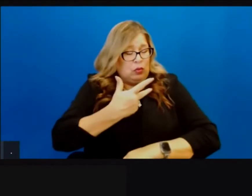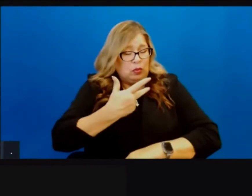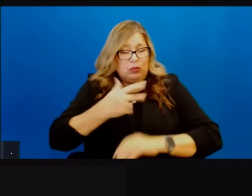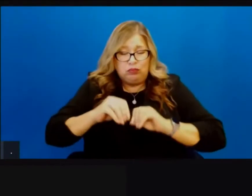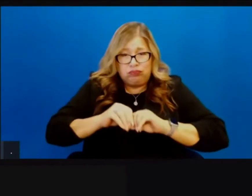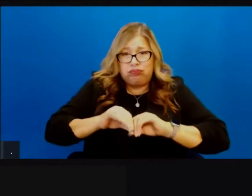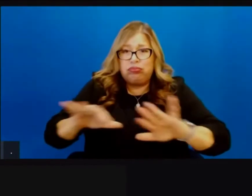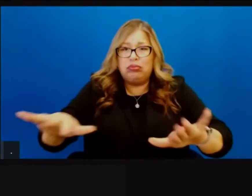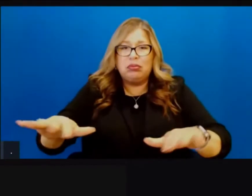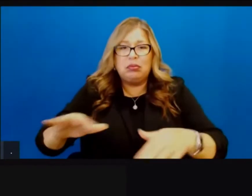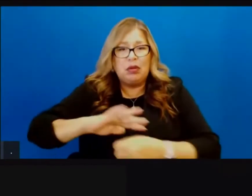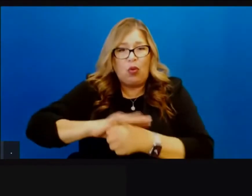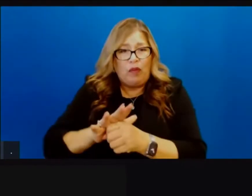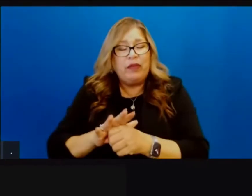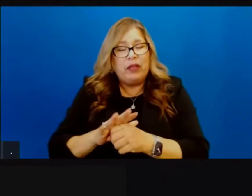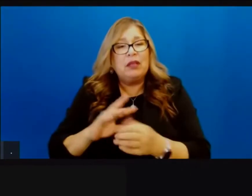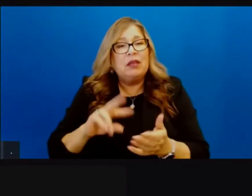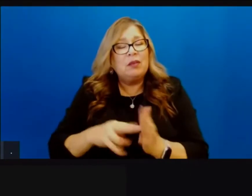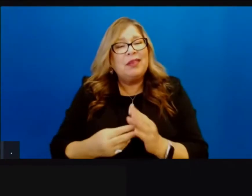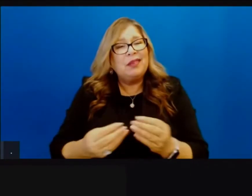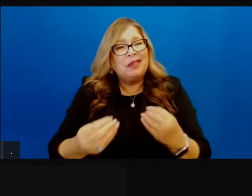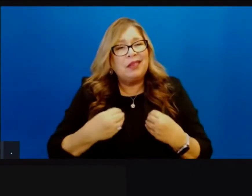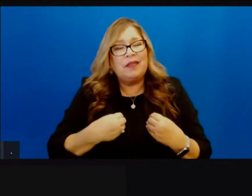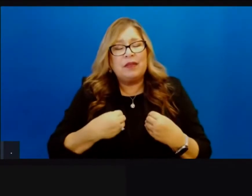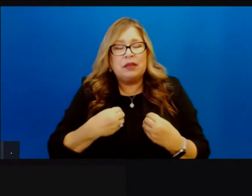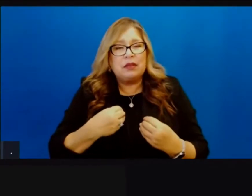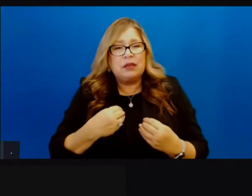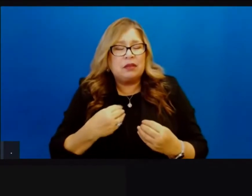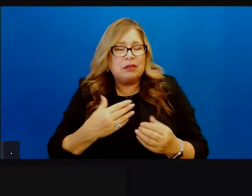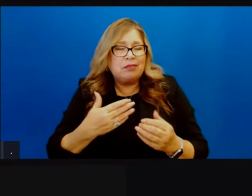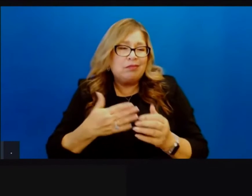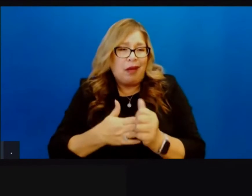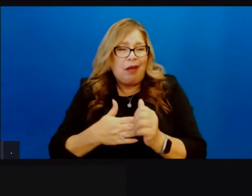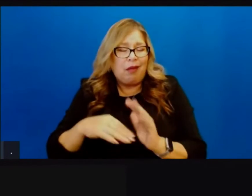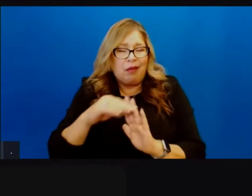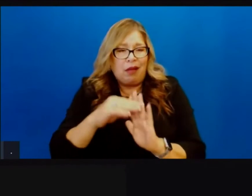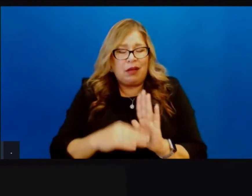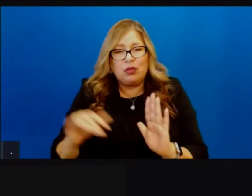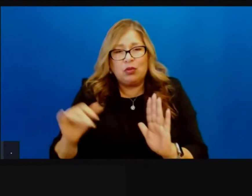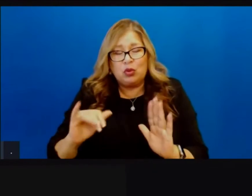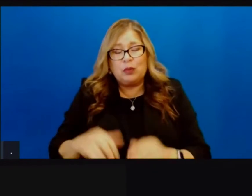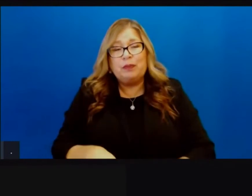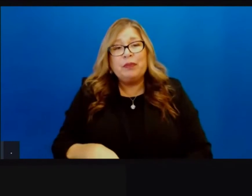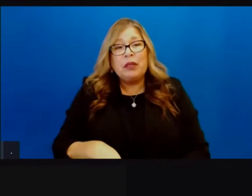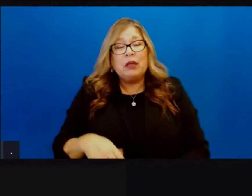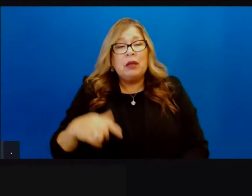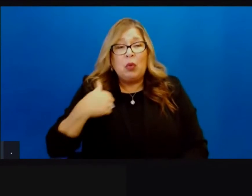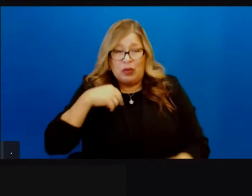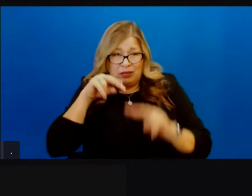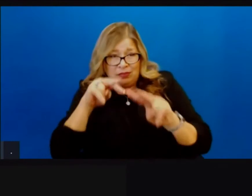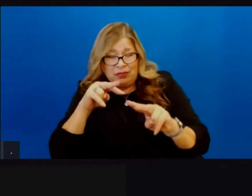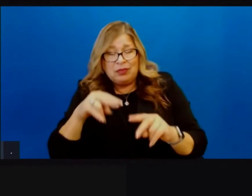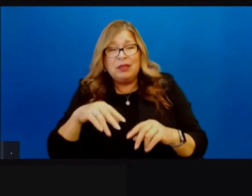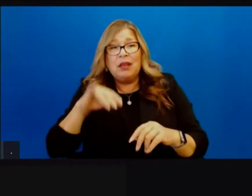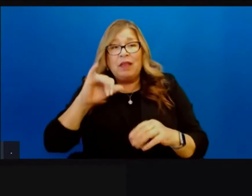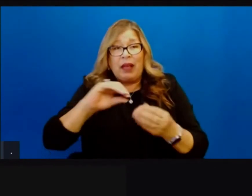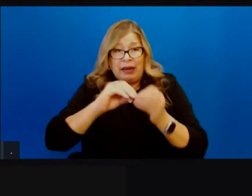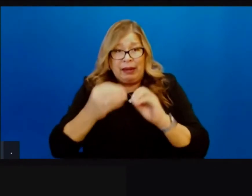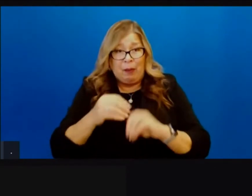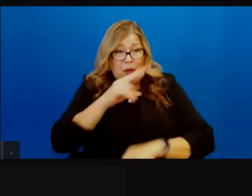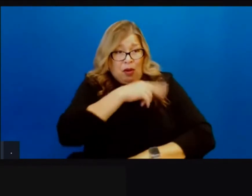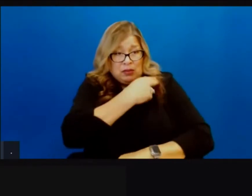are today, the continued decrease in impact in hospitalizations. And if we see those trends